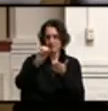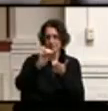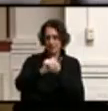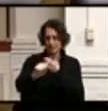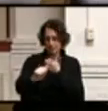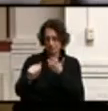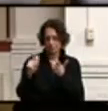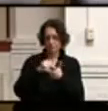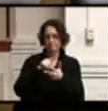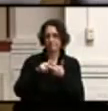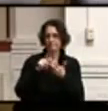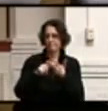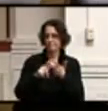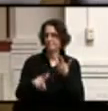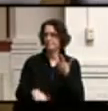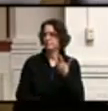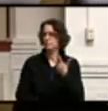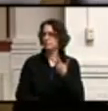$198,750.